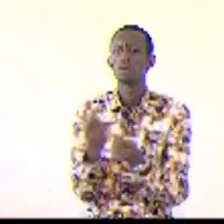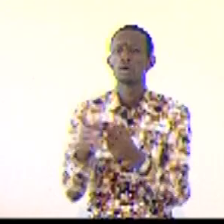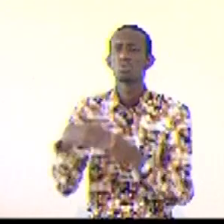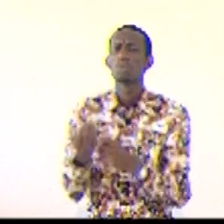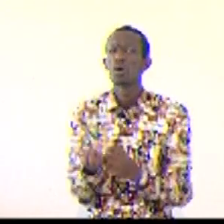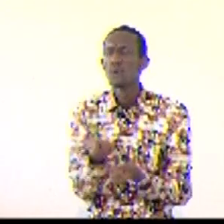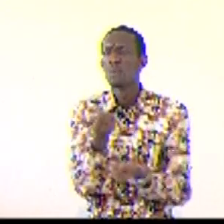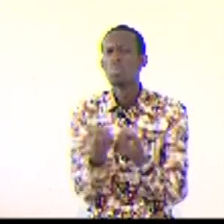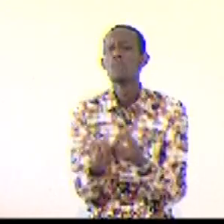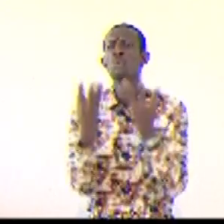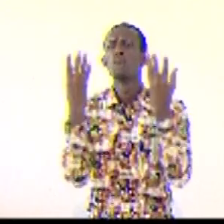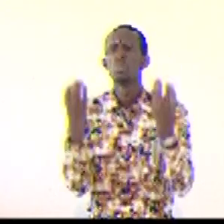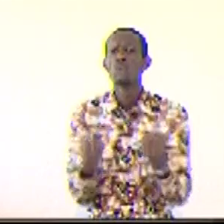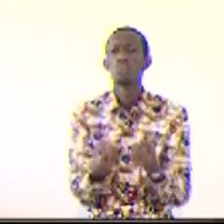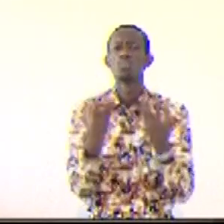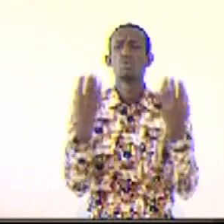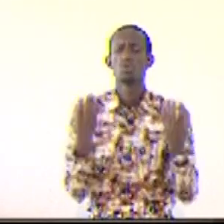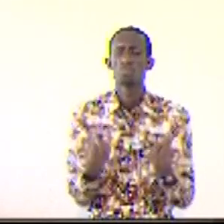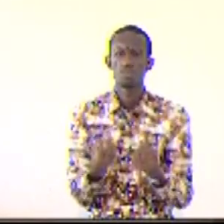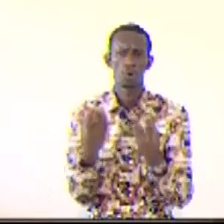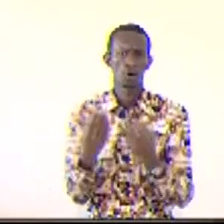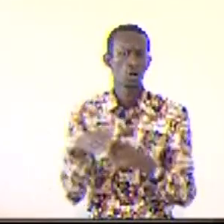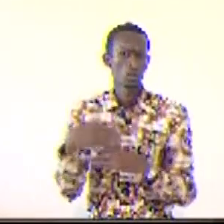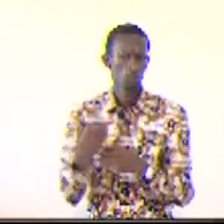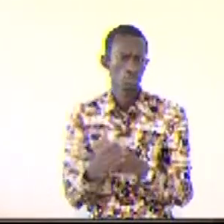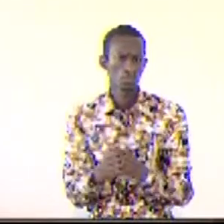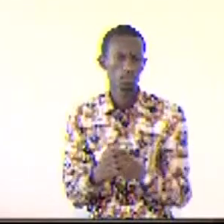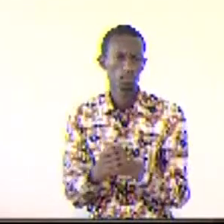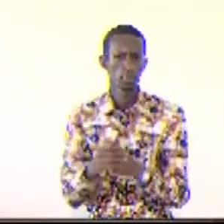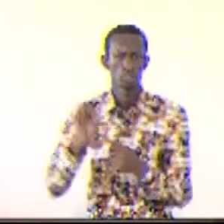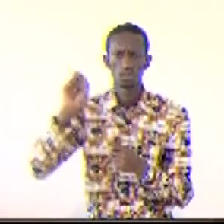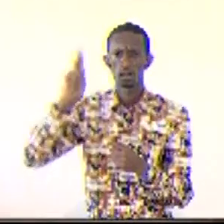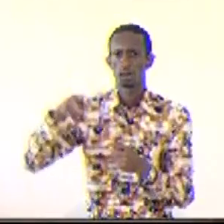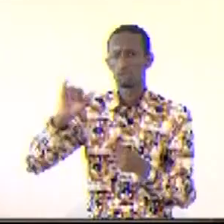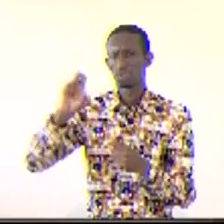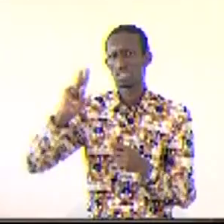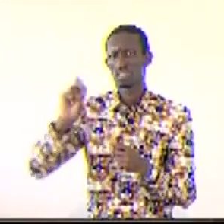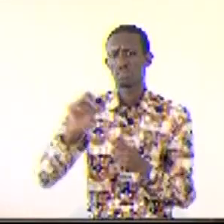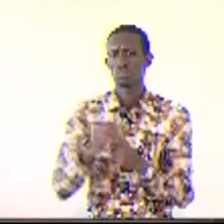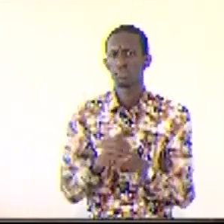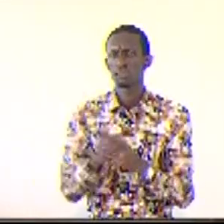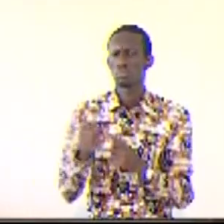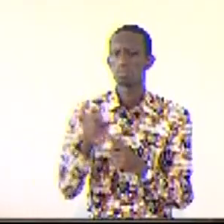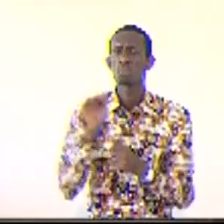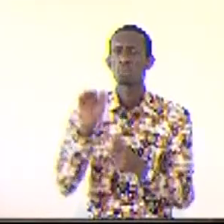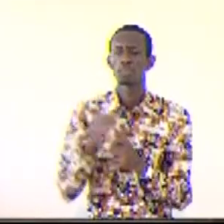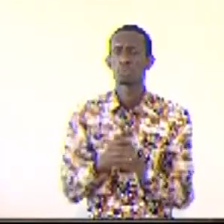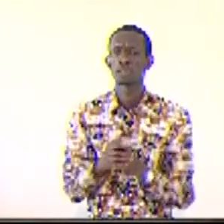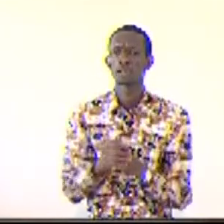One other factor here that we have forgotten is the effect of surface